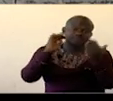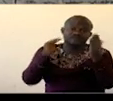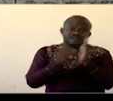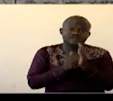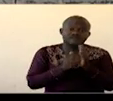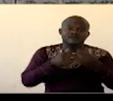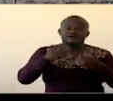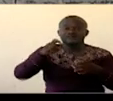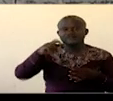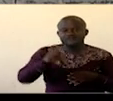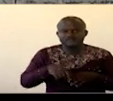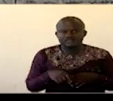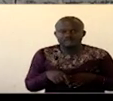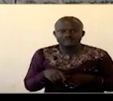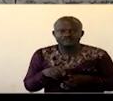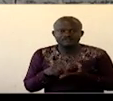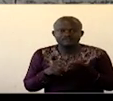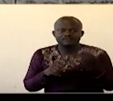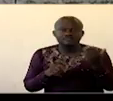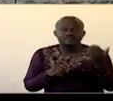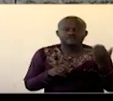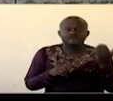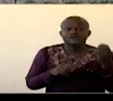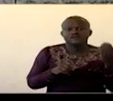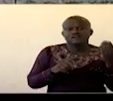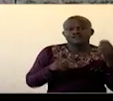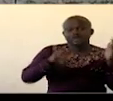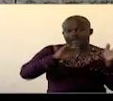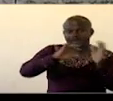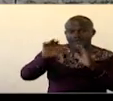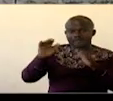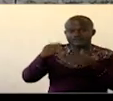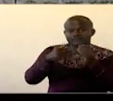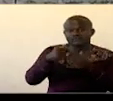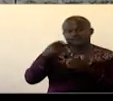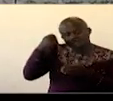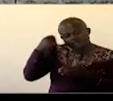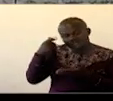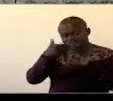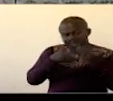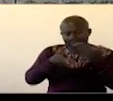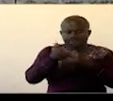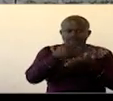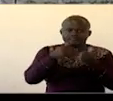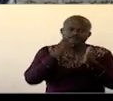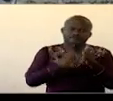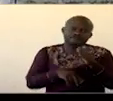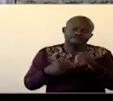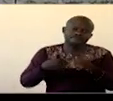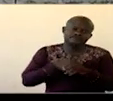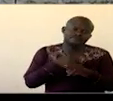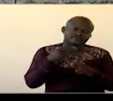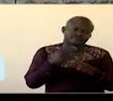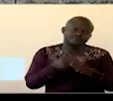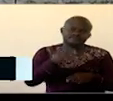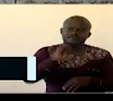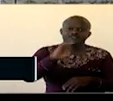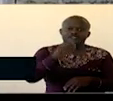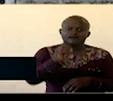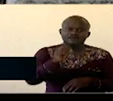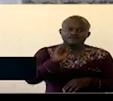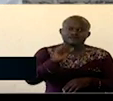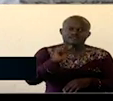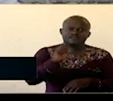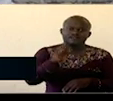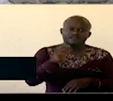animals need land for different functions. So that kind of interaction is what we call ecosystem.